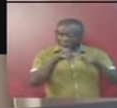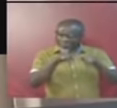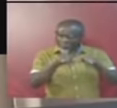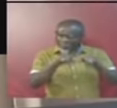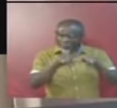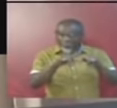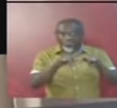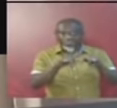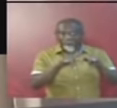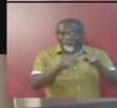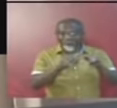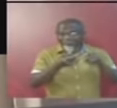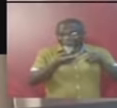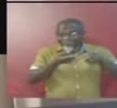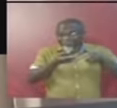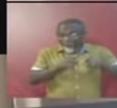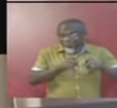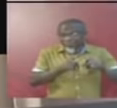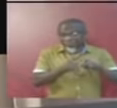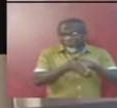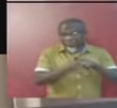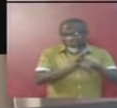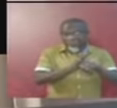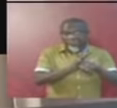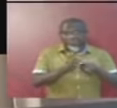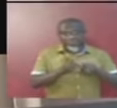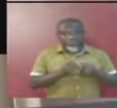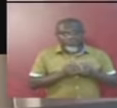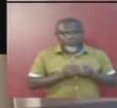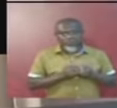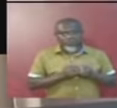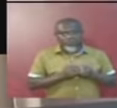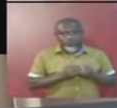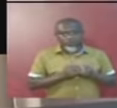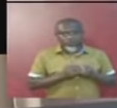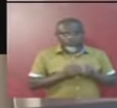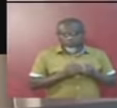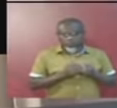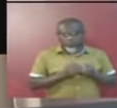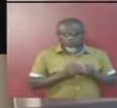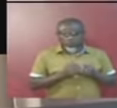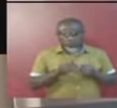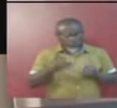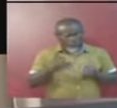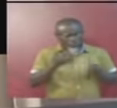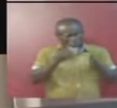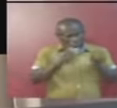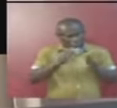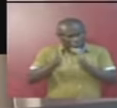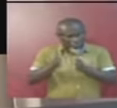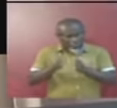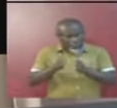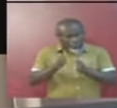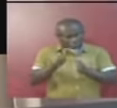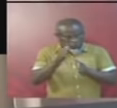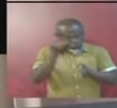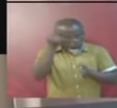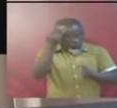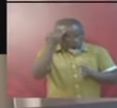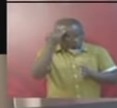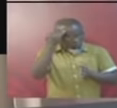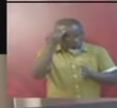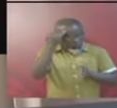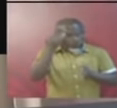talking COVID-19, but is there a plan that you know of that is being devised now to treat with